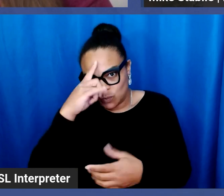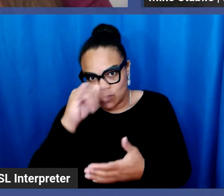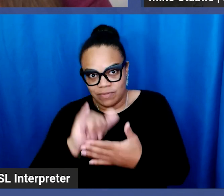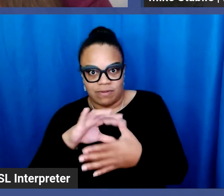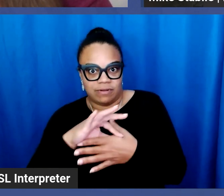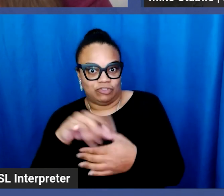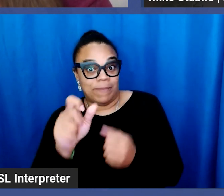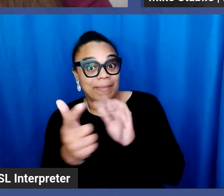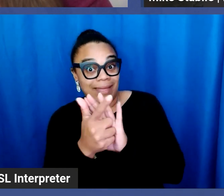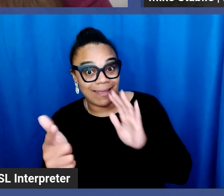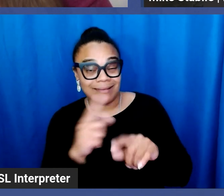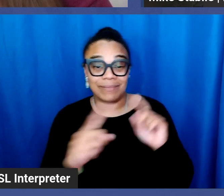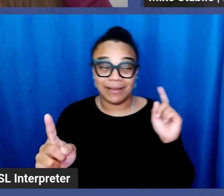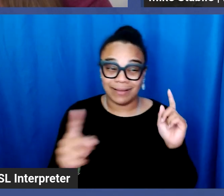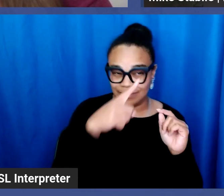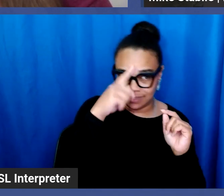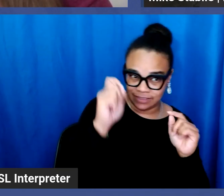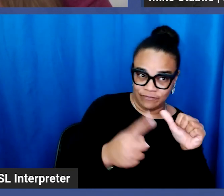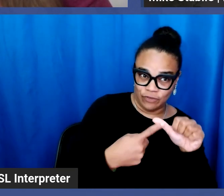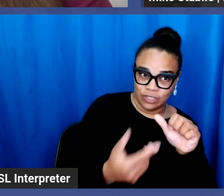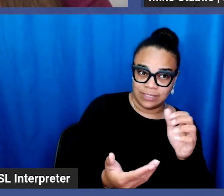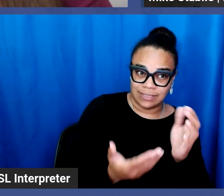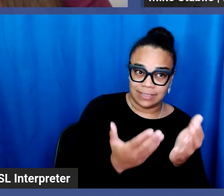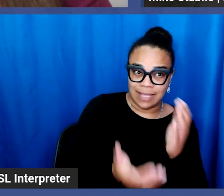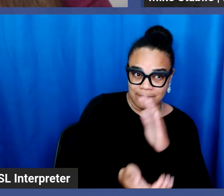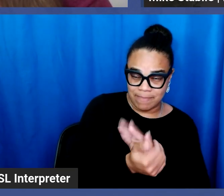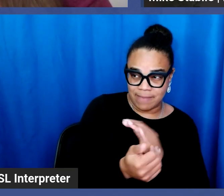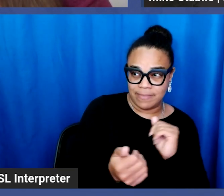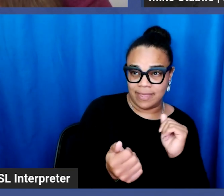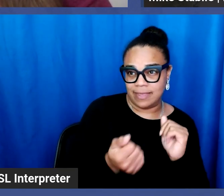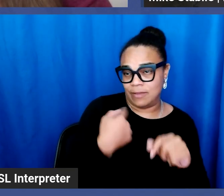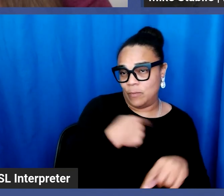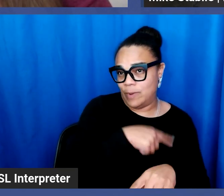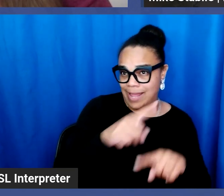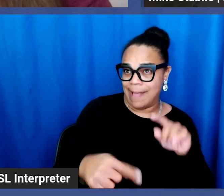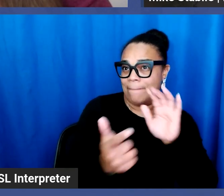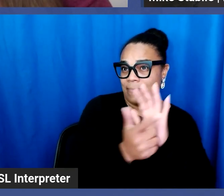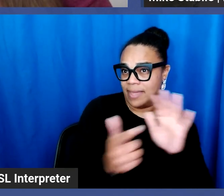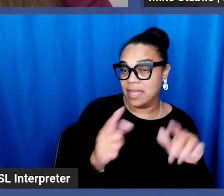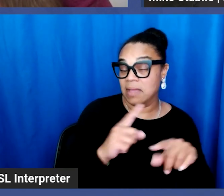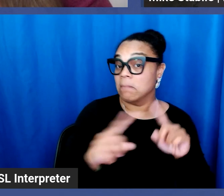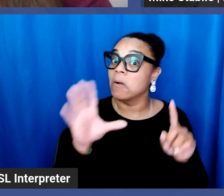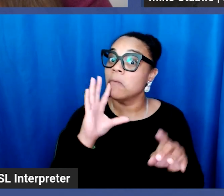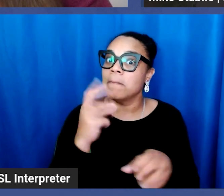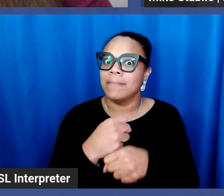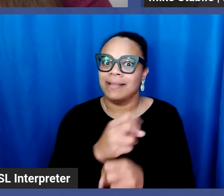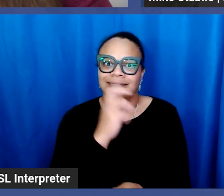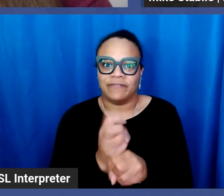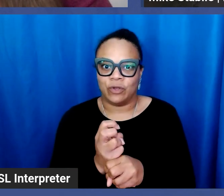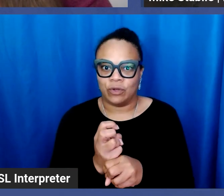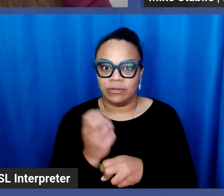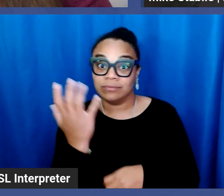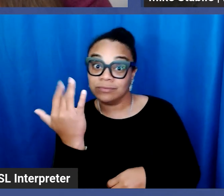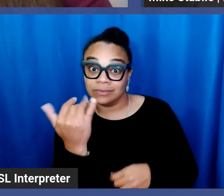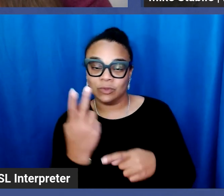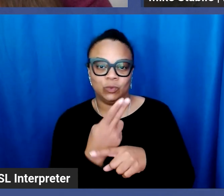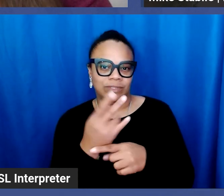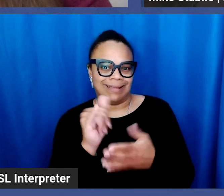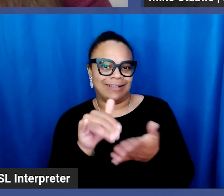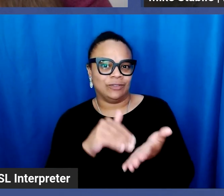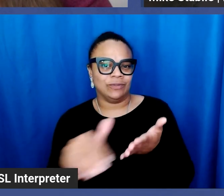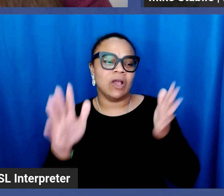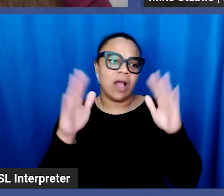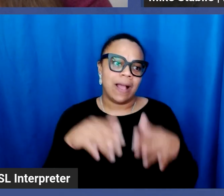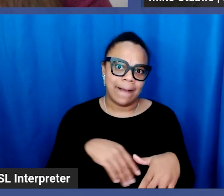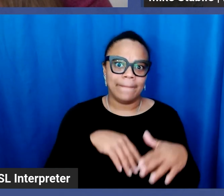banned, but because of the First Amendment, we can't. We're going to make it as difficult as possible. And we're going to use the excuse of minors can access this to